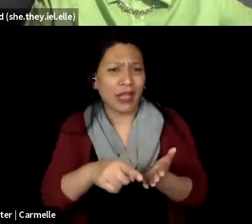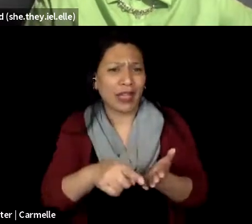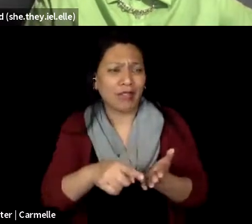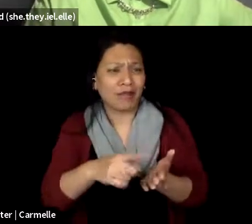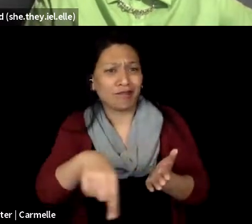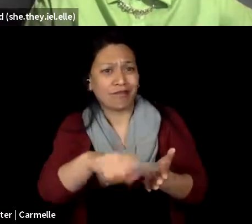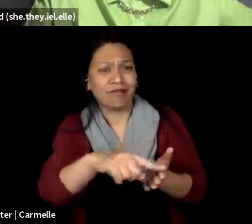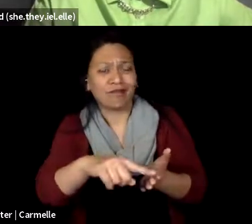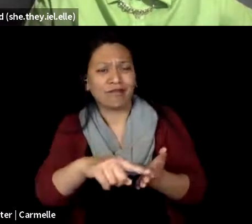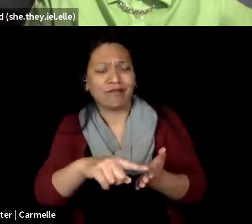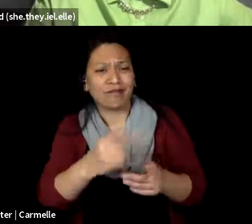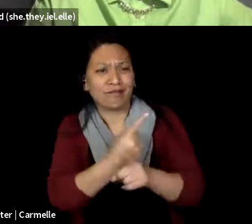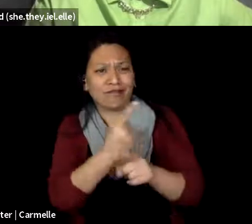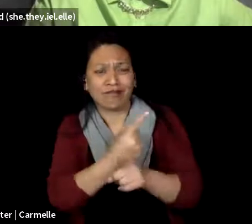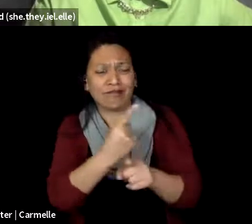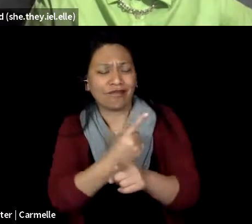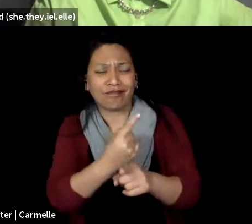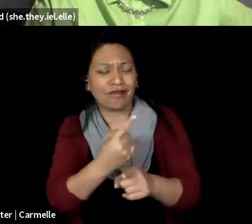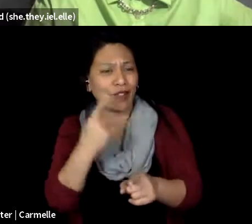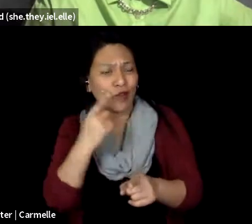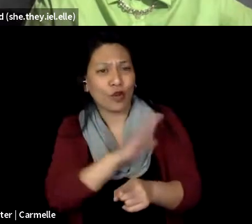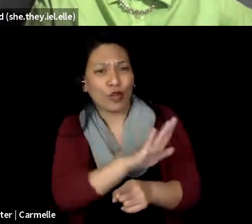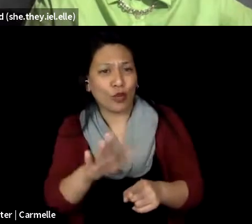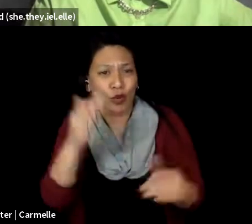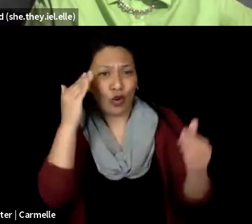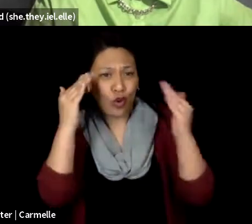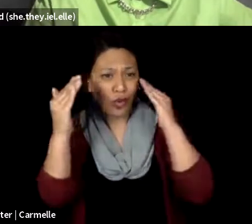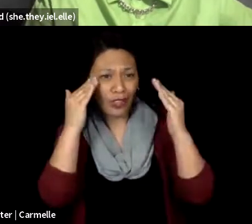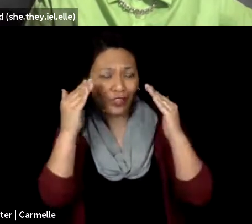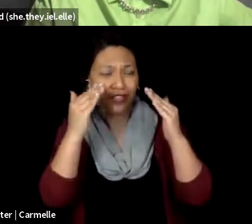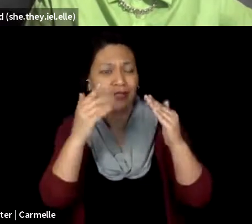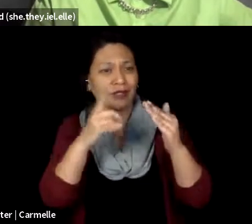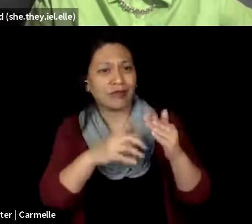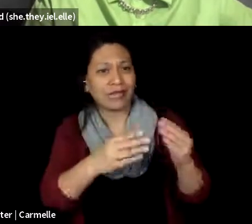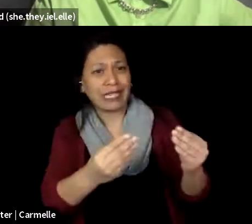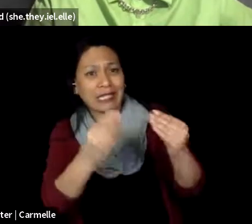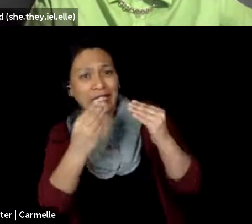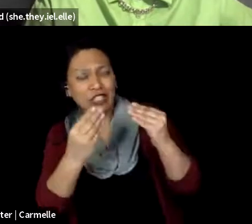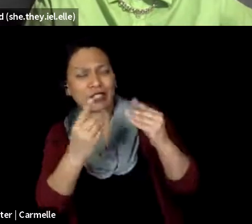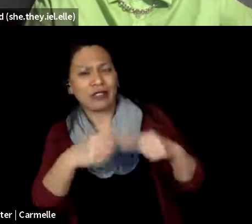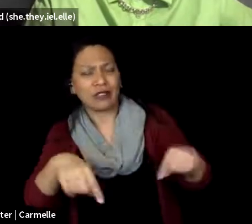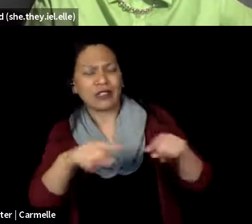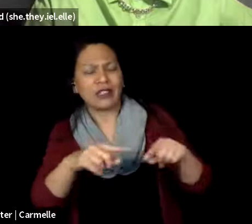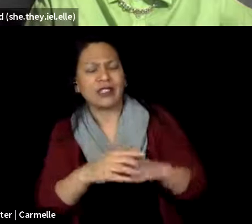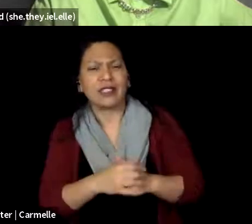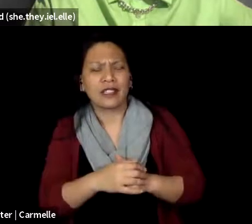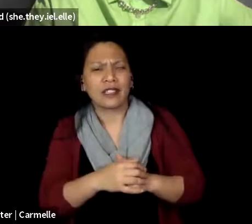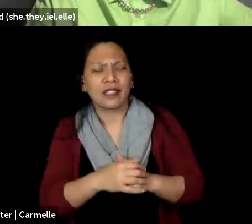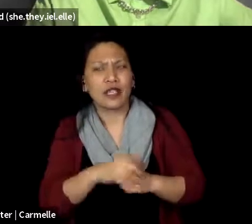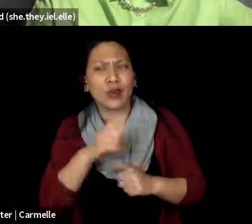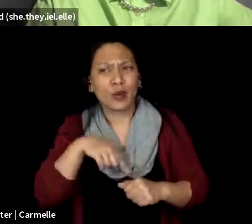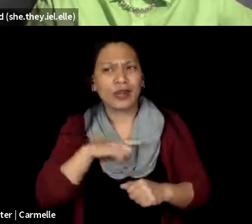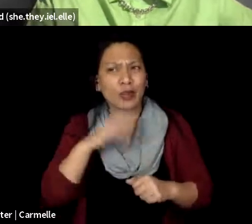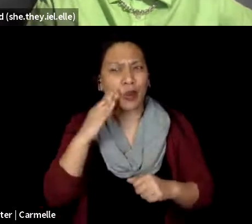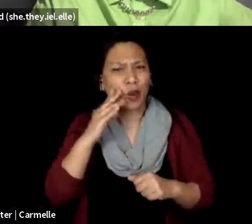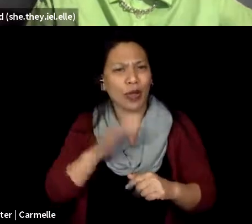And that's incredibly important that we are, that we know what we're worth and that we are not